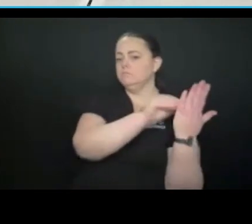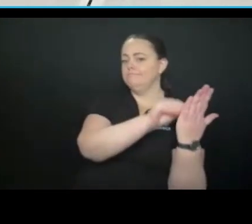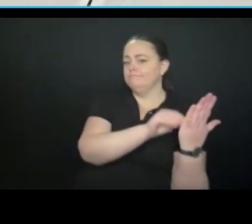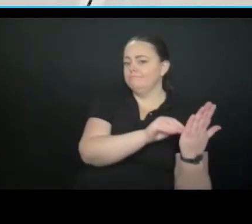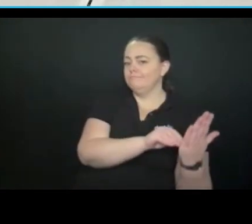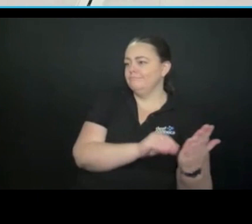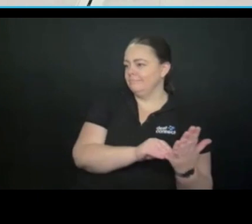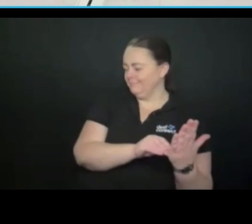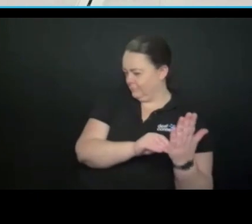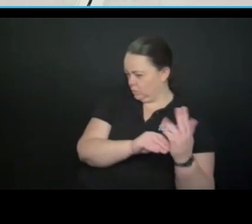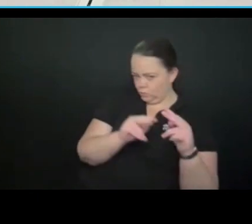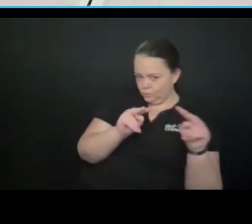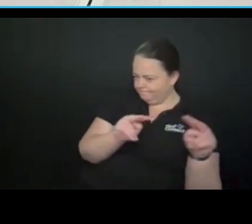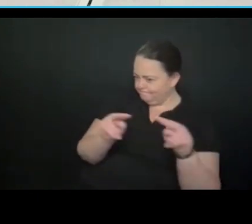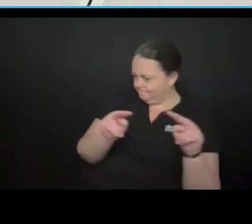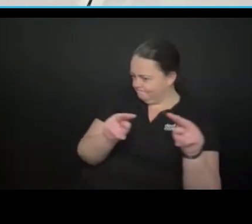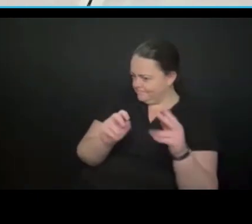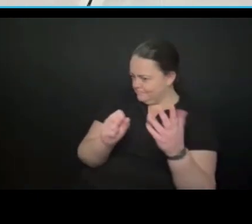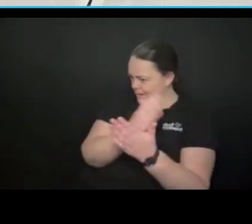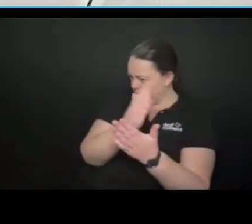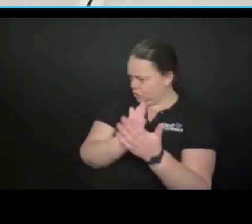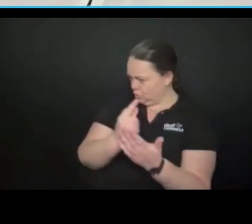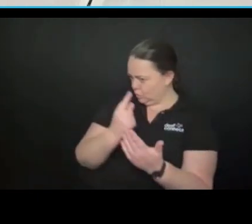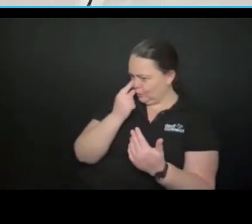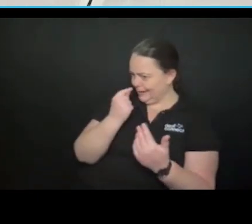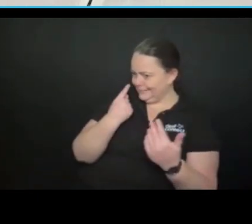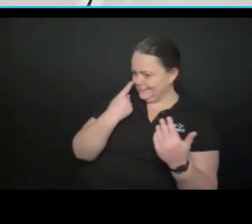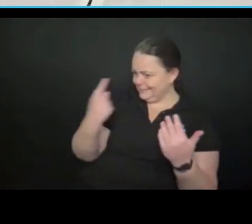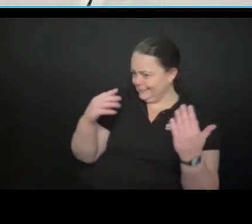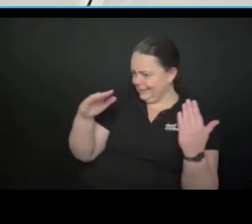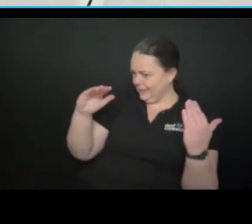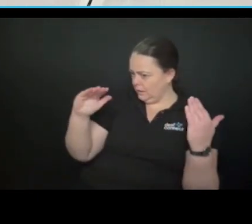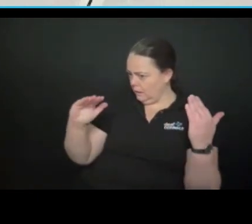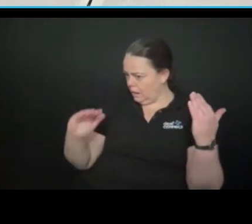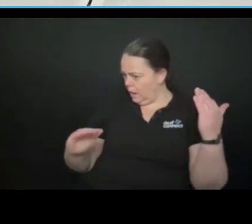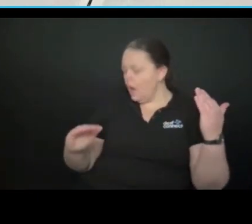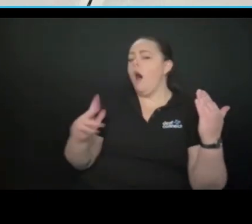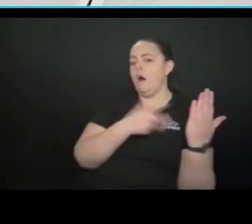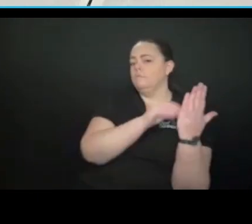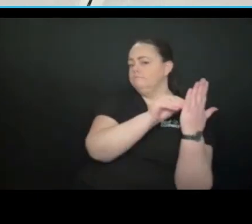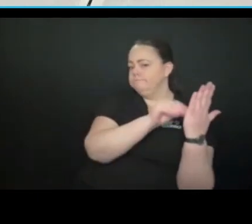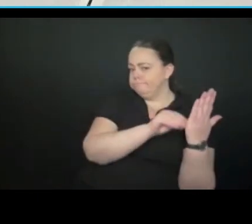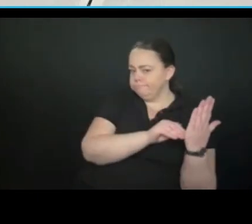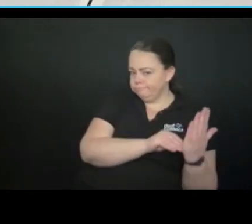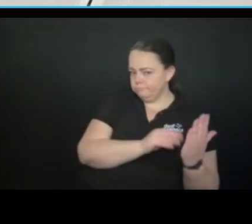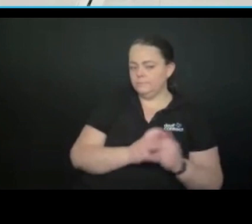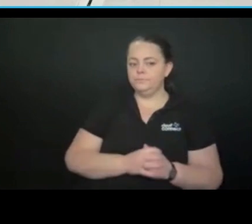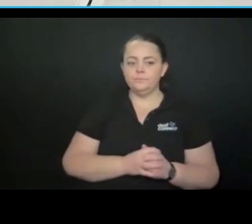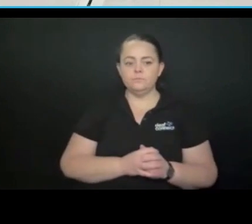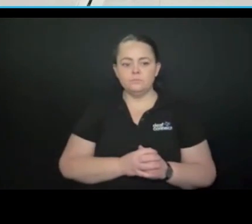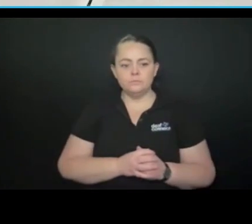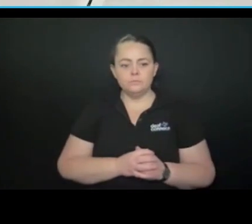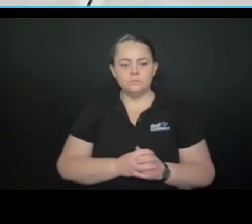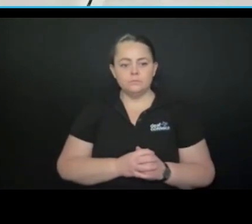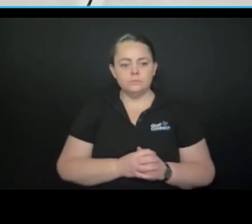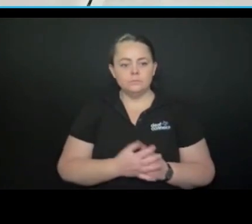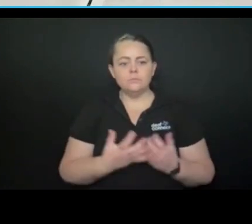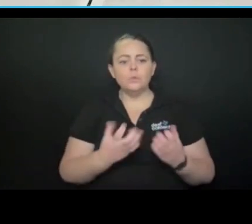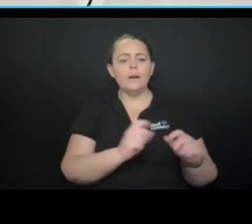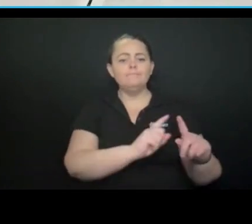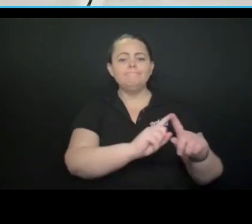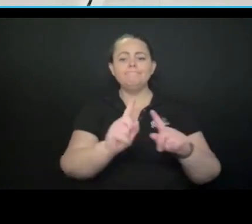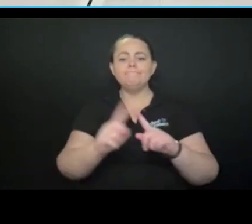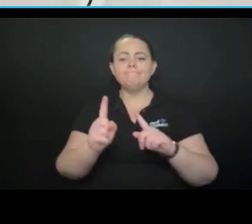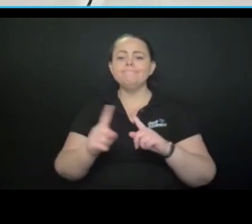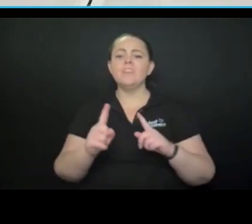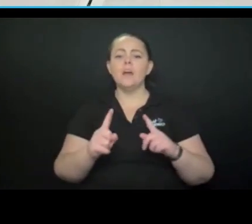quarter, and that's how we determine the decline. The ADL assessment tool that we use is the Bartel Index of Activities of Daily